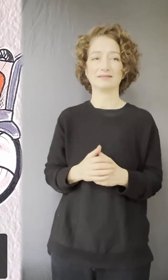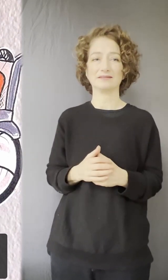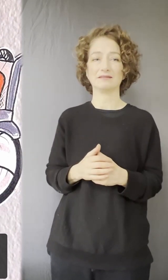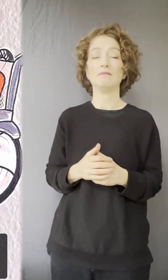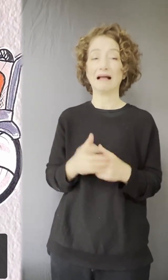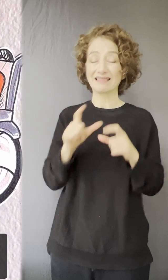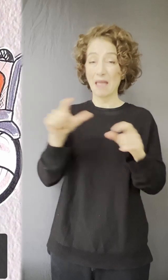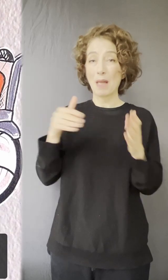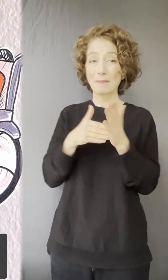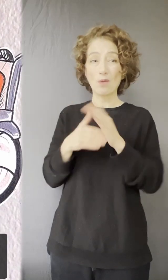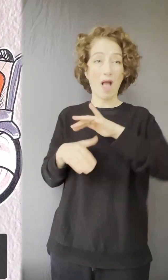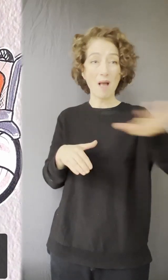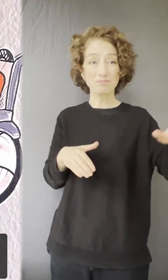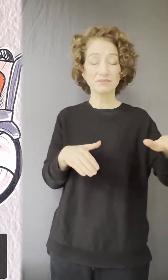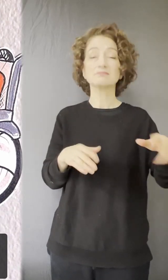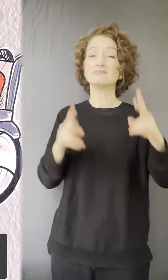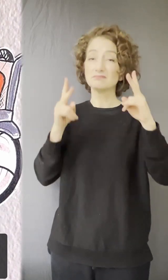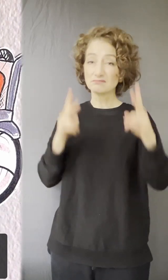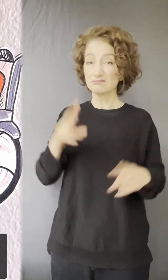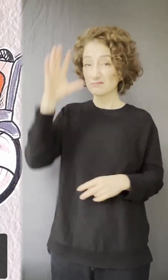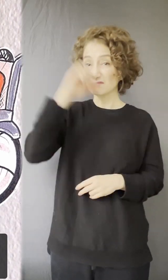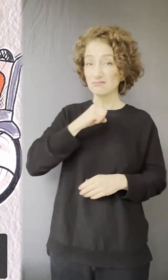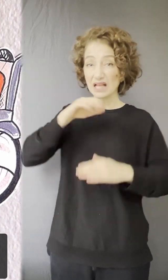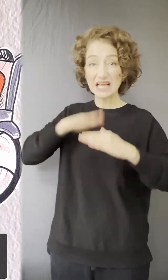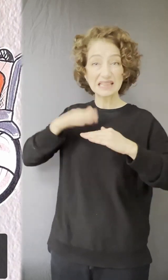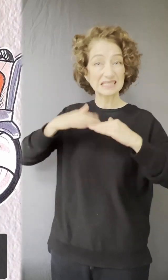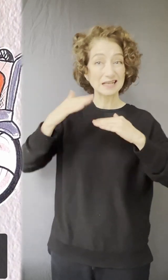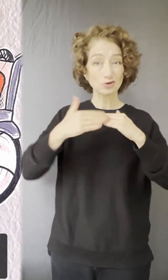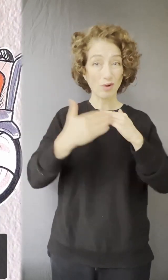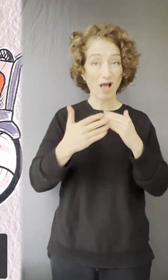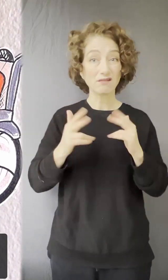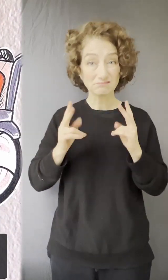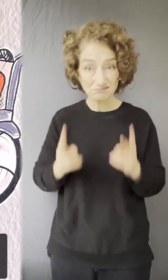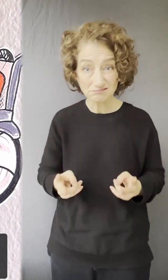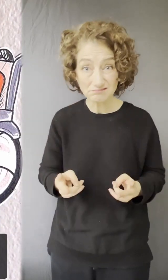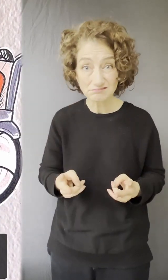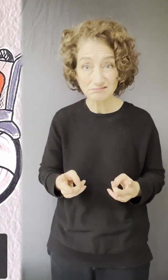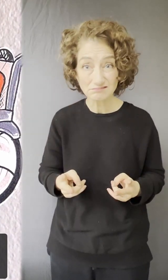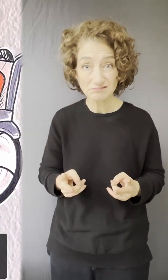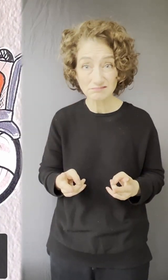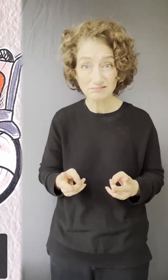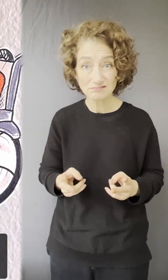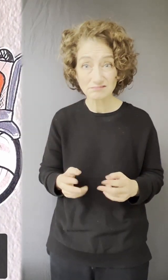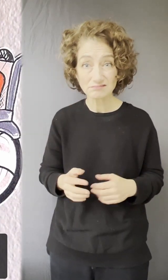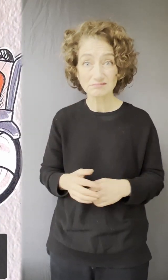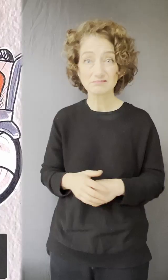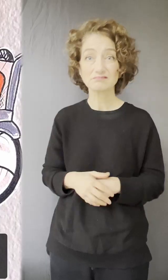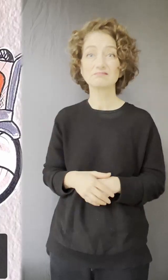conversation, can we say we're being truly intersectional?